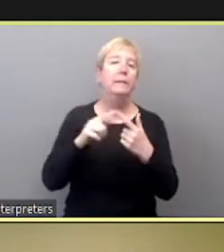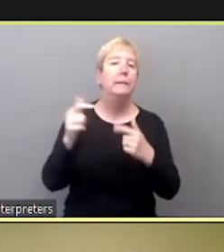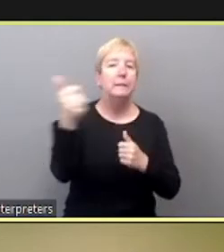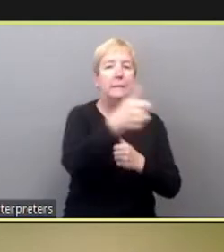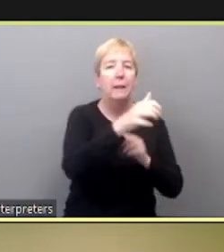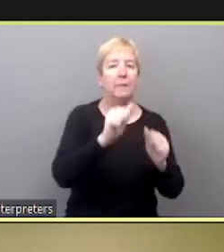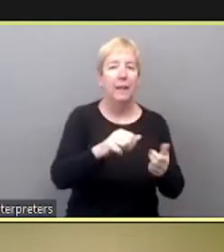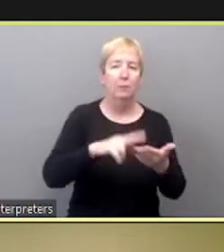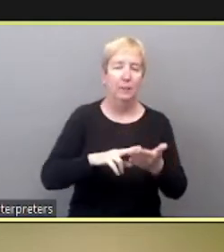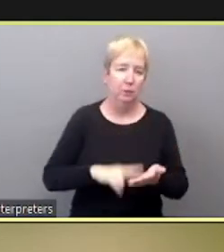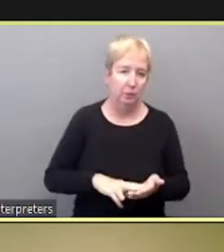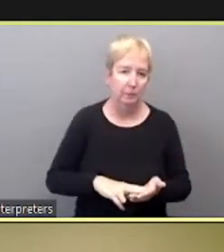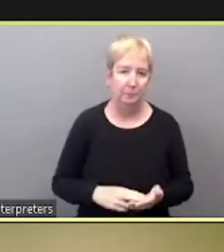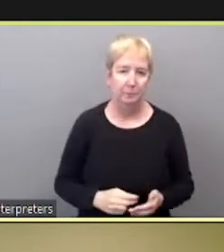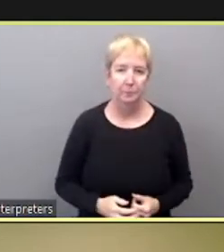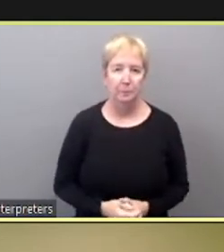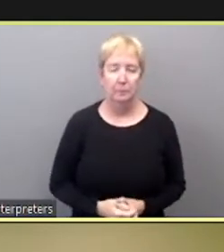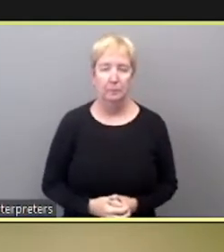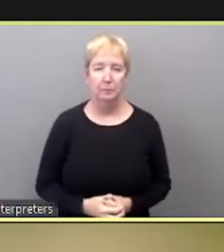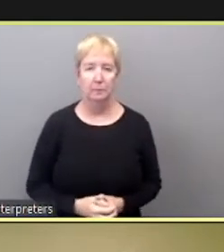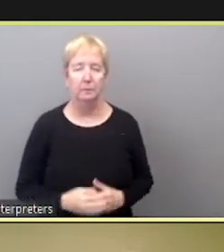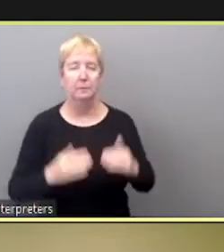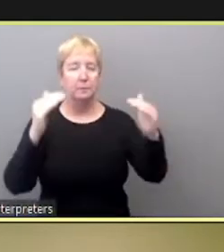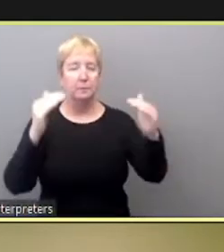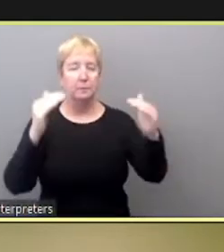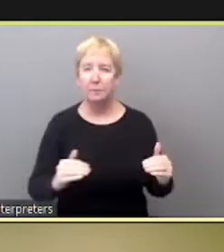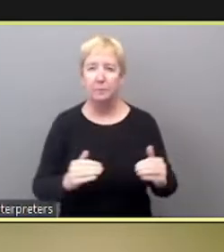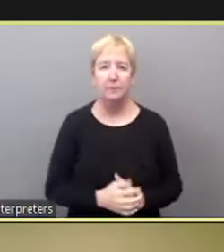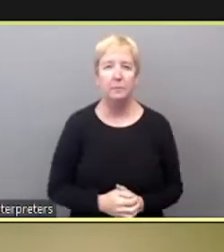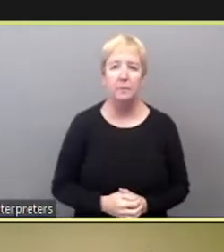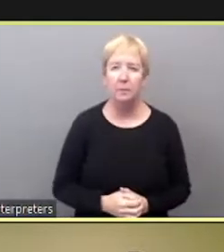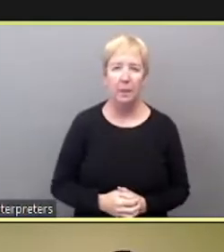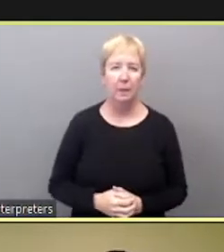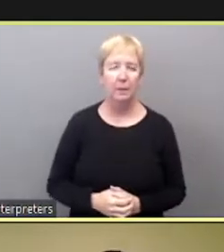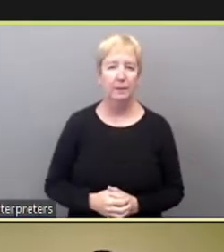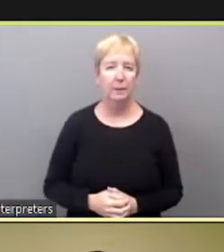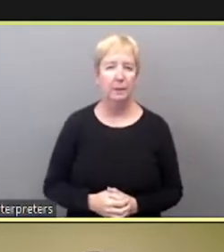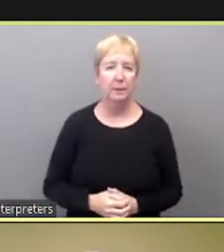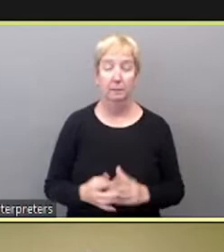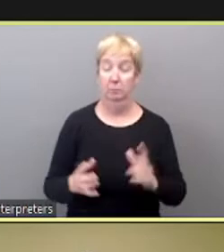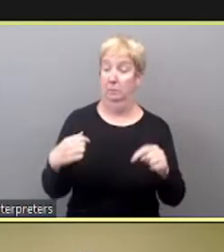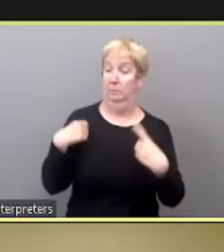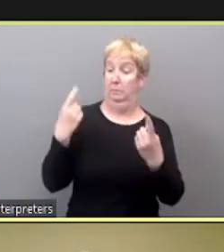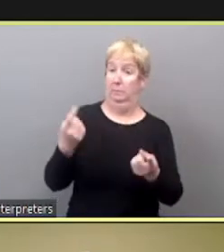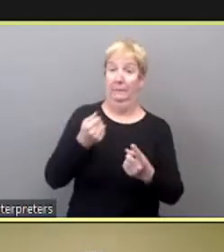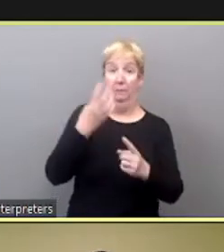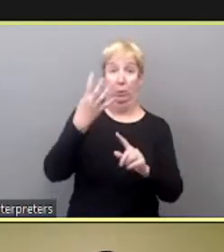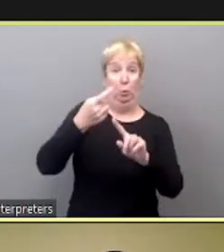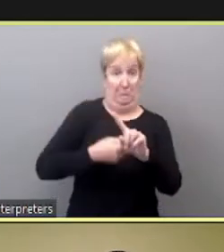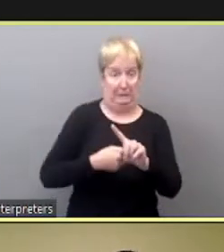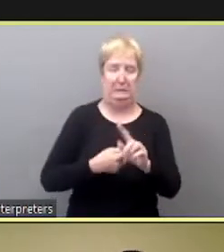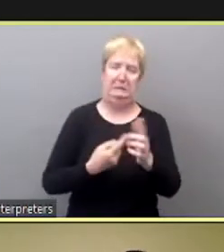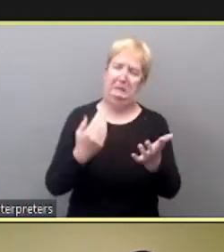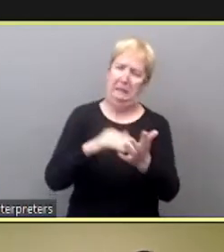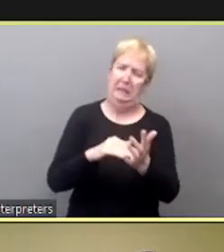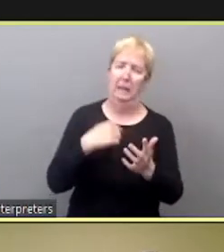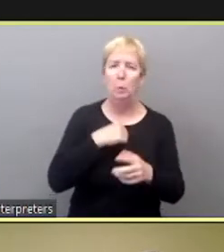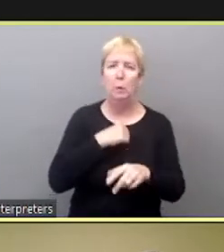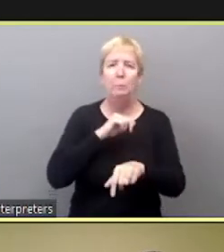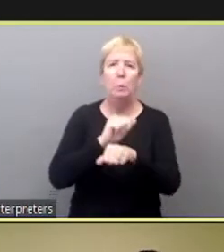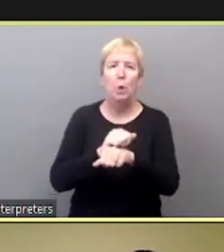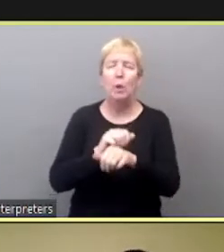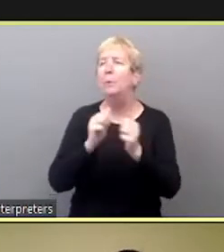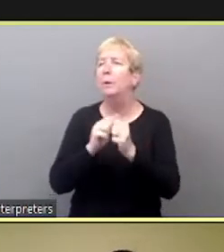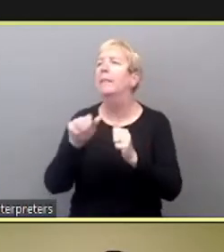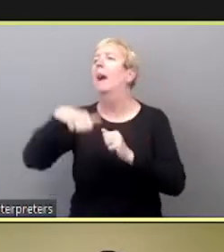those resources. Next slide, please. Over the past several months, again, we've been working with other